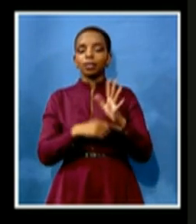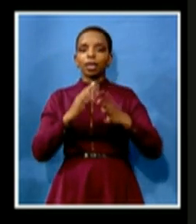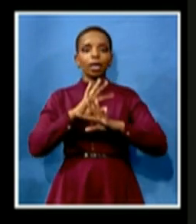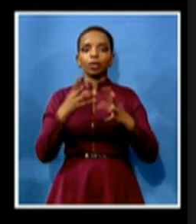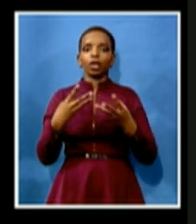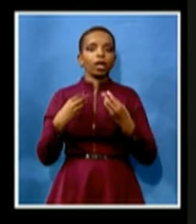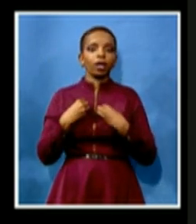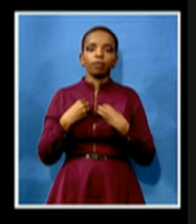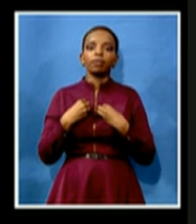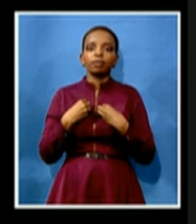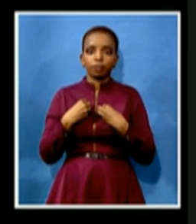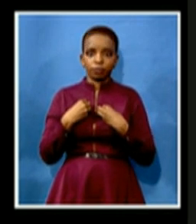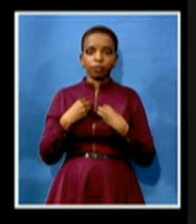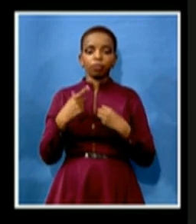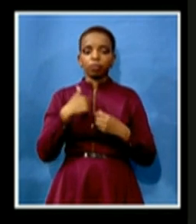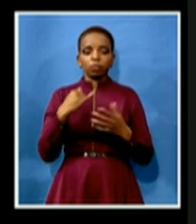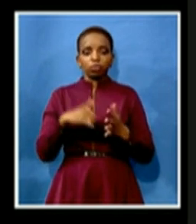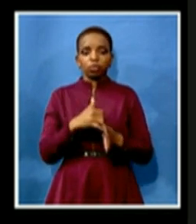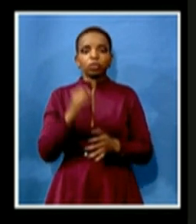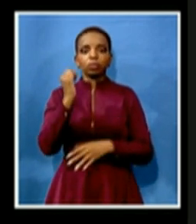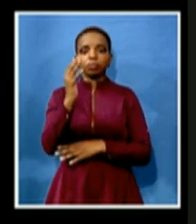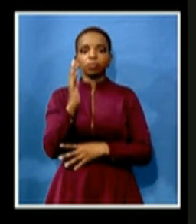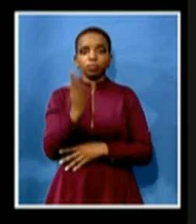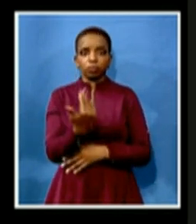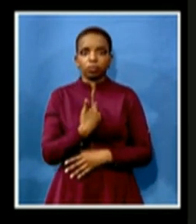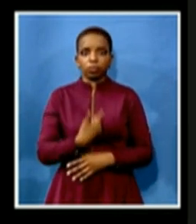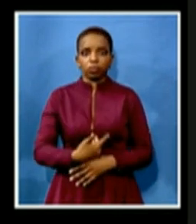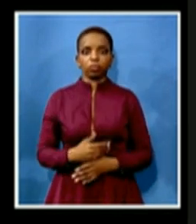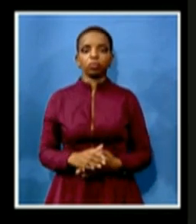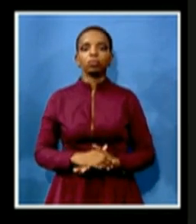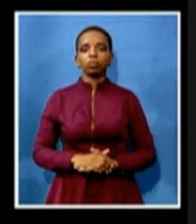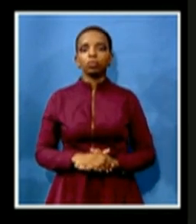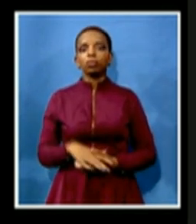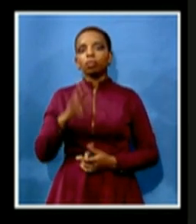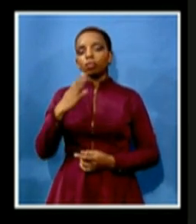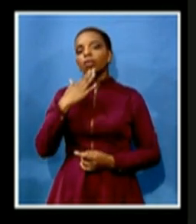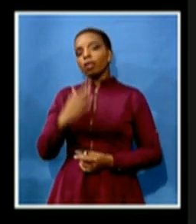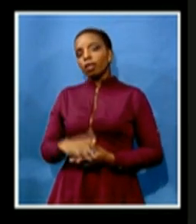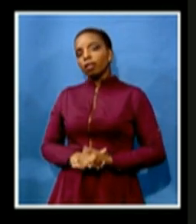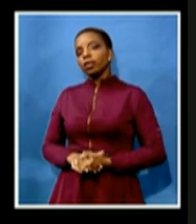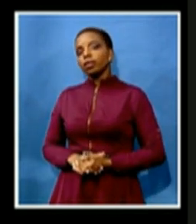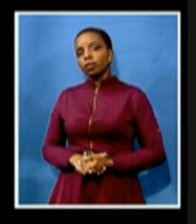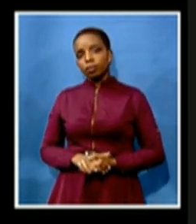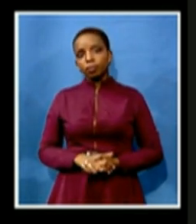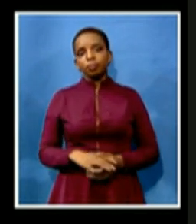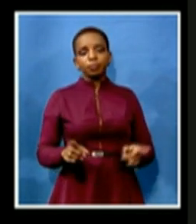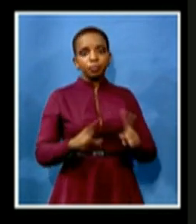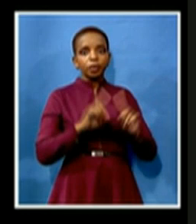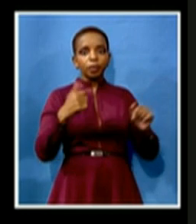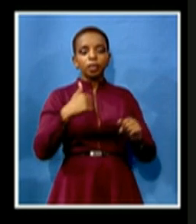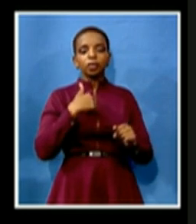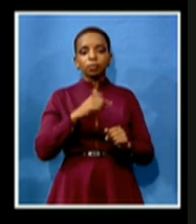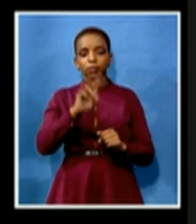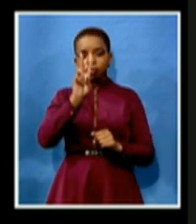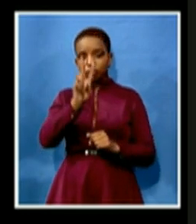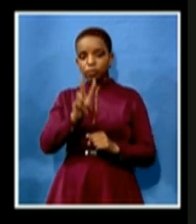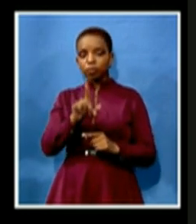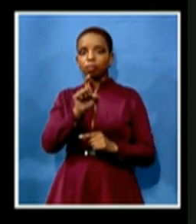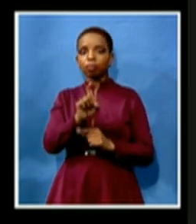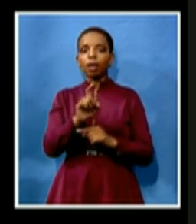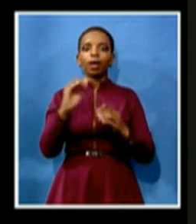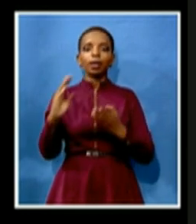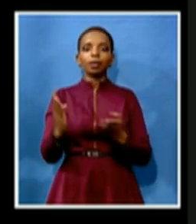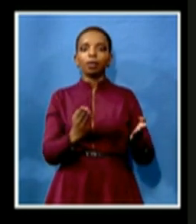Sure. Yes. Thank you. Just by way of a quick introduction, PANDA is a multidisciplinary team that is working